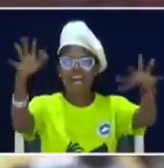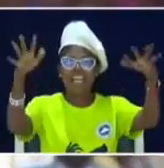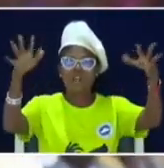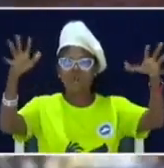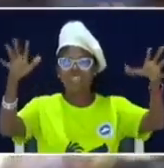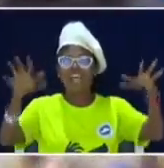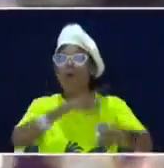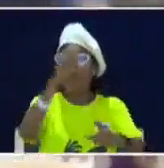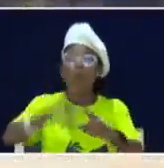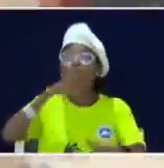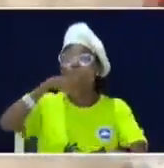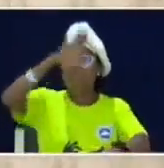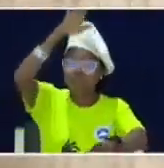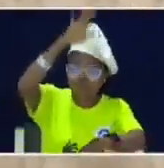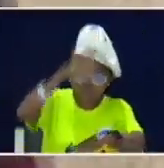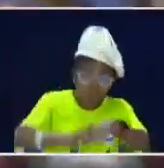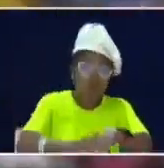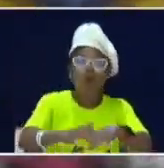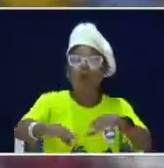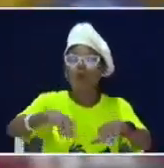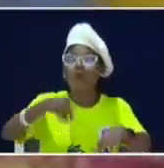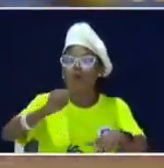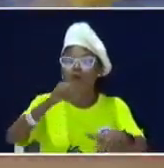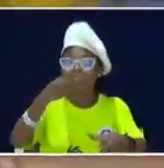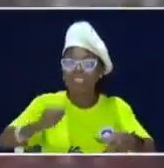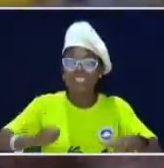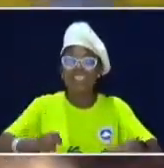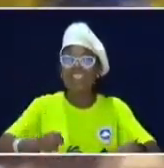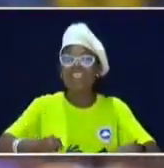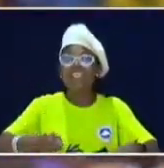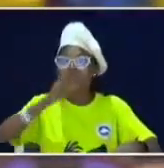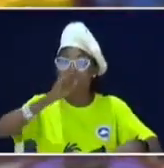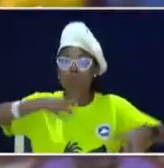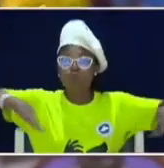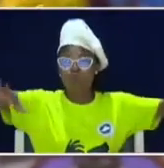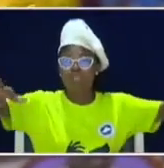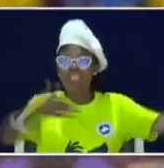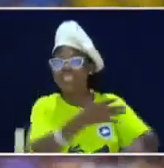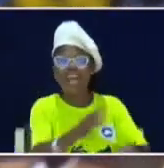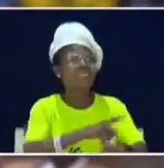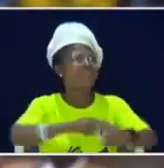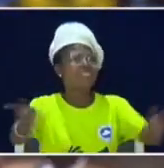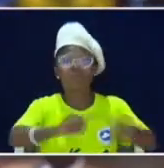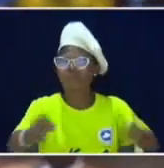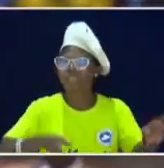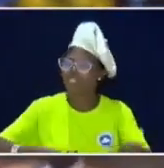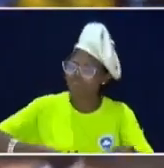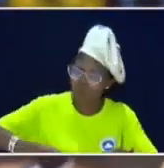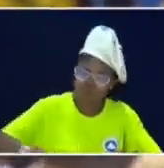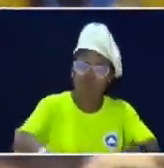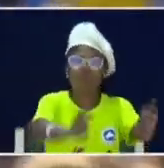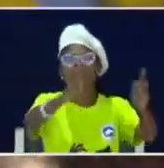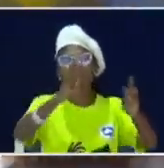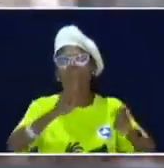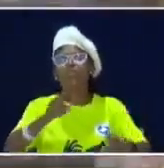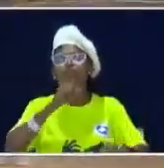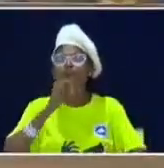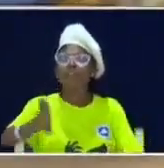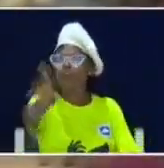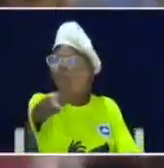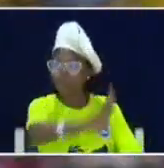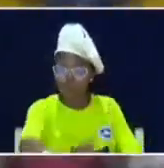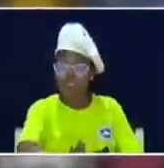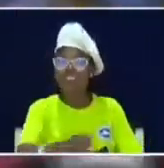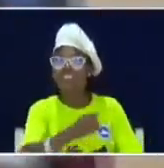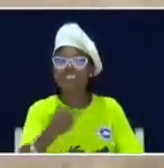When you step on the eagle's wings, there are no gallops on the road. Because actually, you are not using the road. You are in